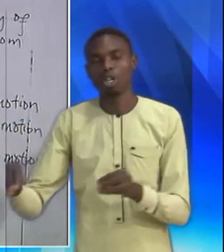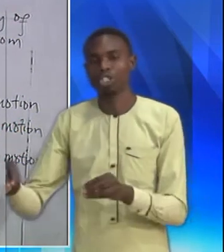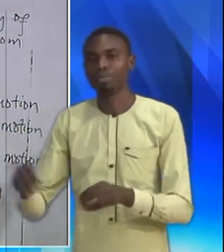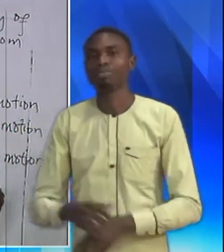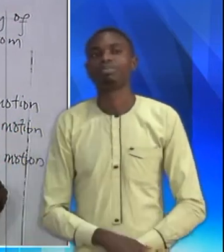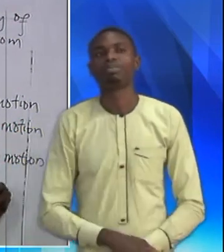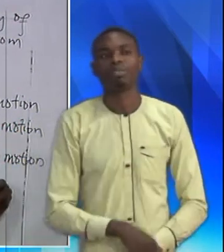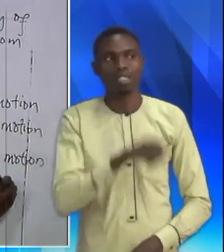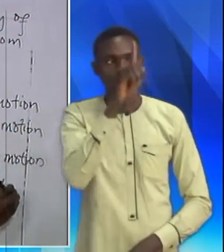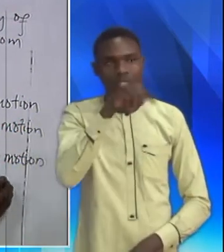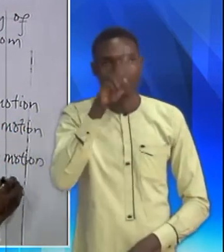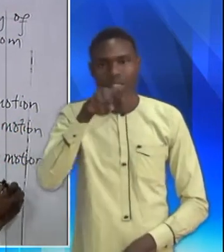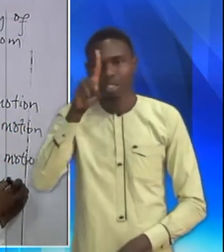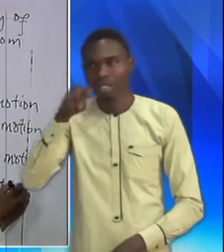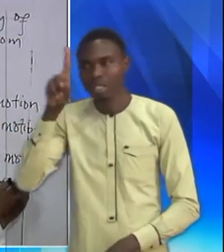motion.